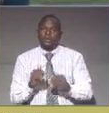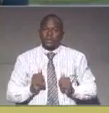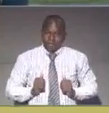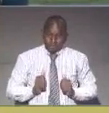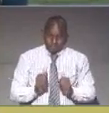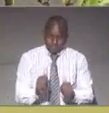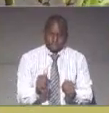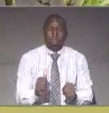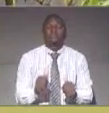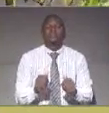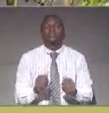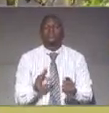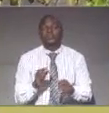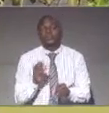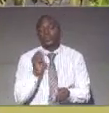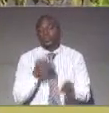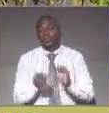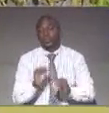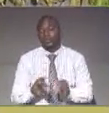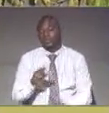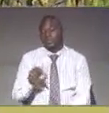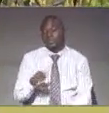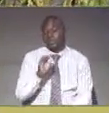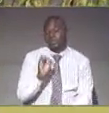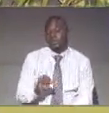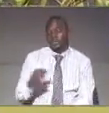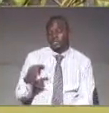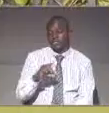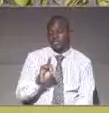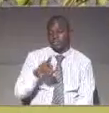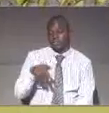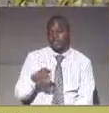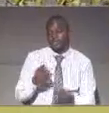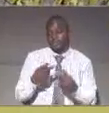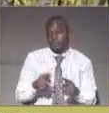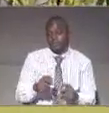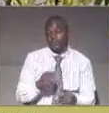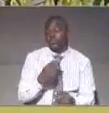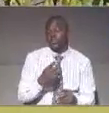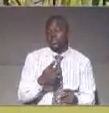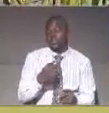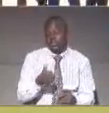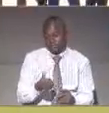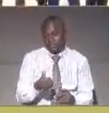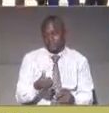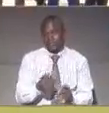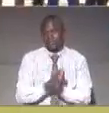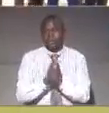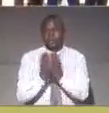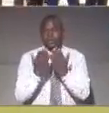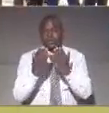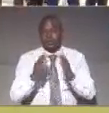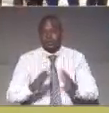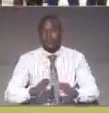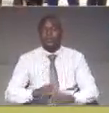and Antiquities has contributed an average of 7% to GDP since the year 2016. For UBC